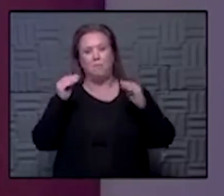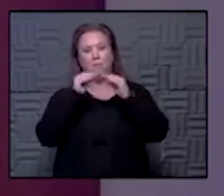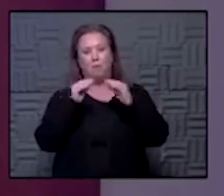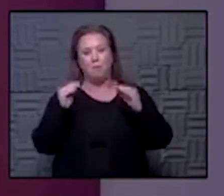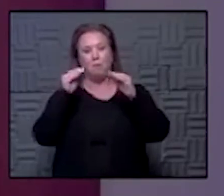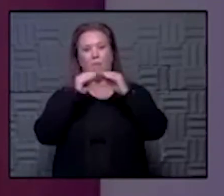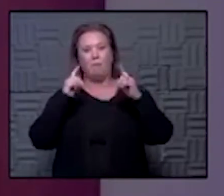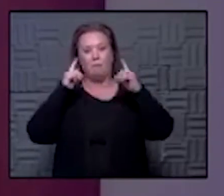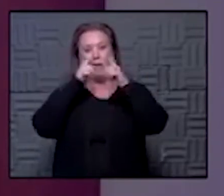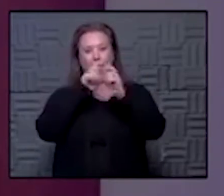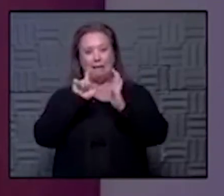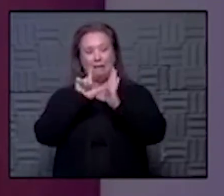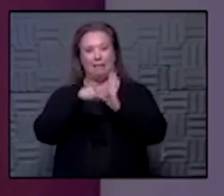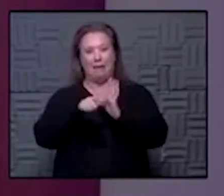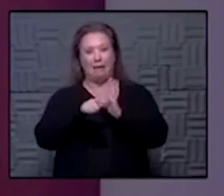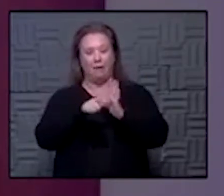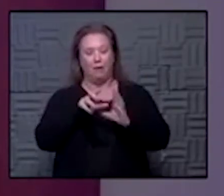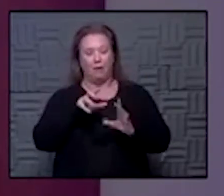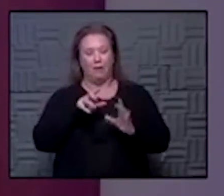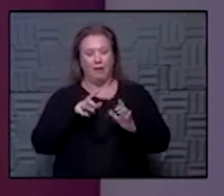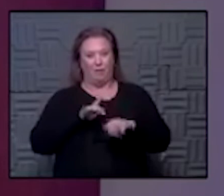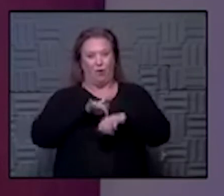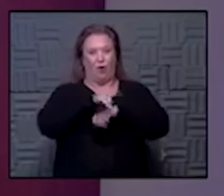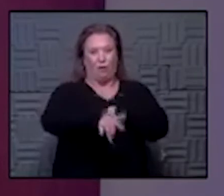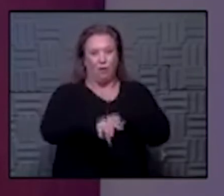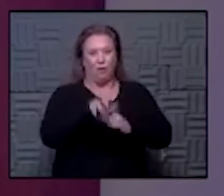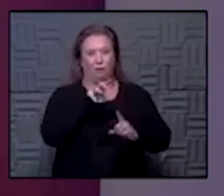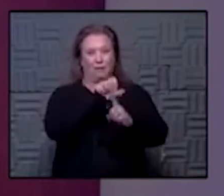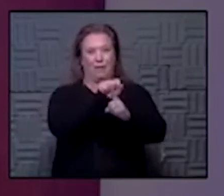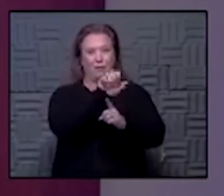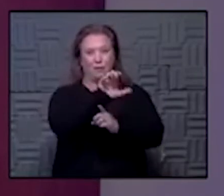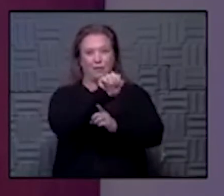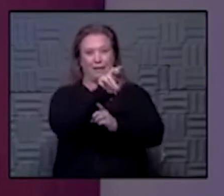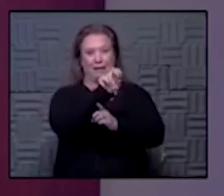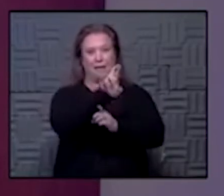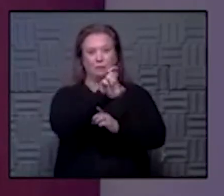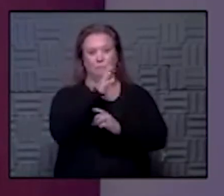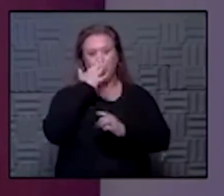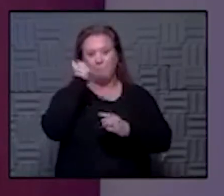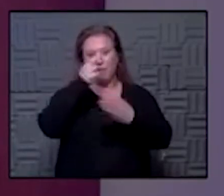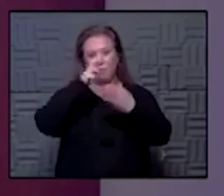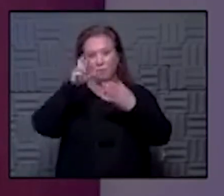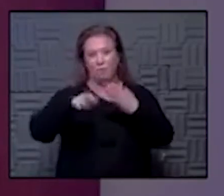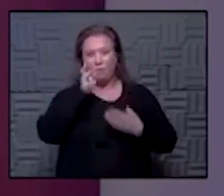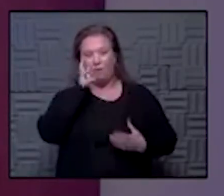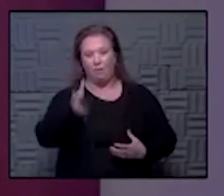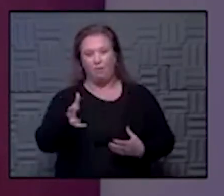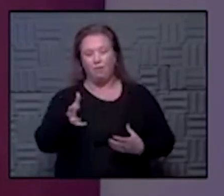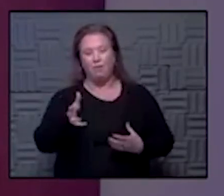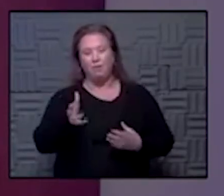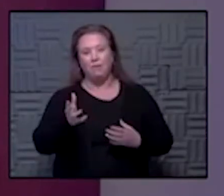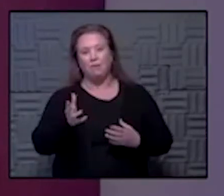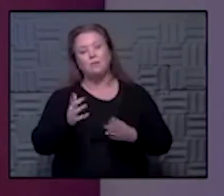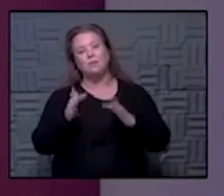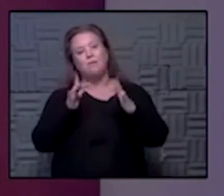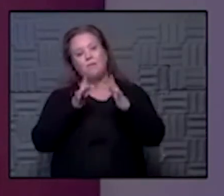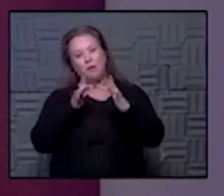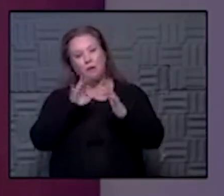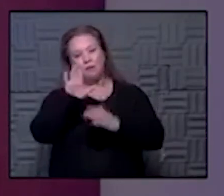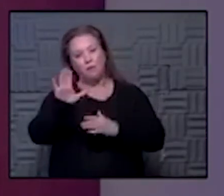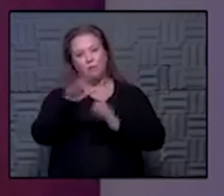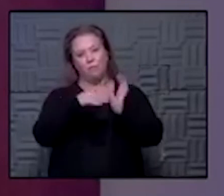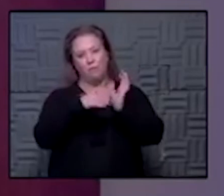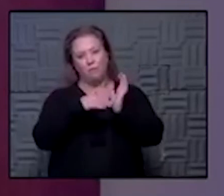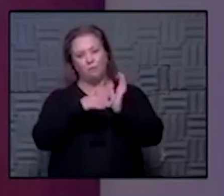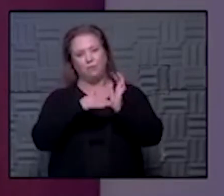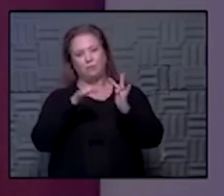So the earlier you catch a cancer, for instance, the better outcome you're going to have. So please reach out to your